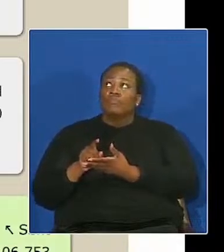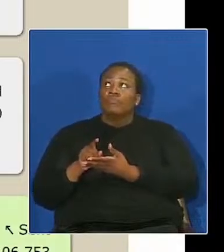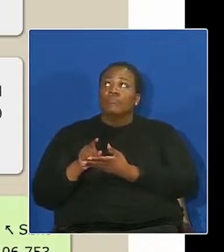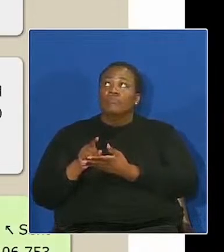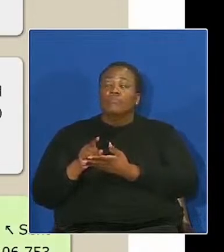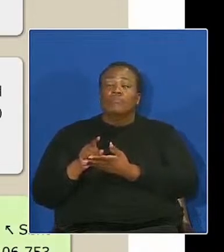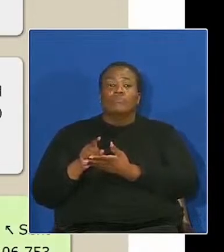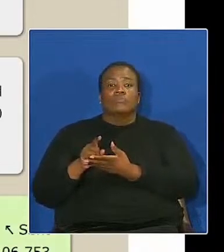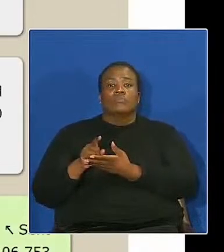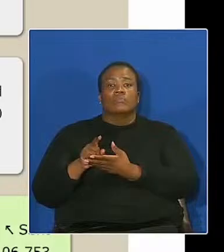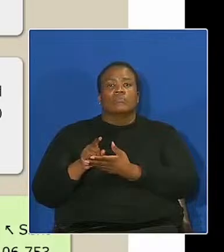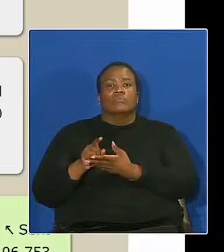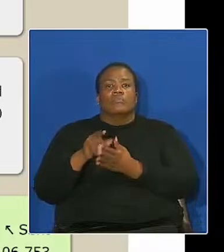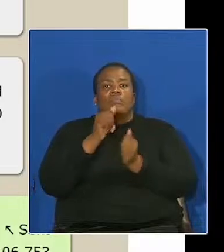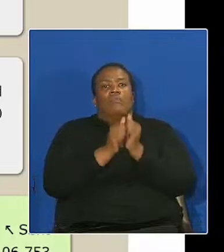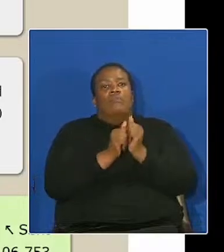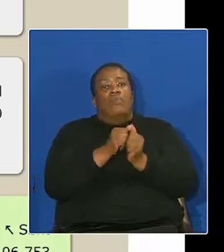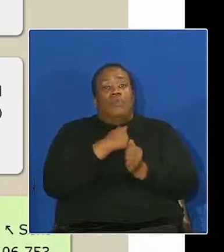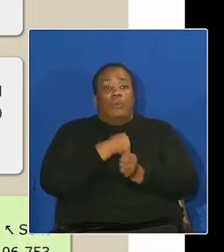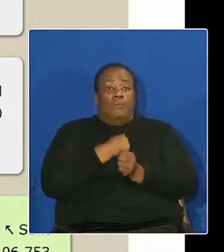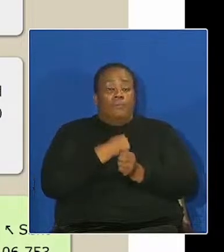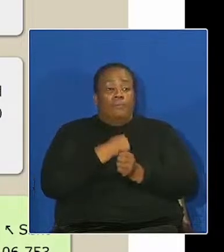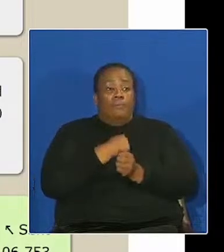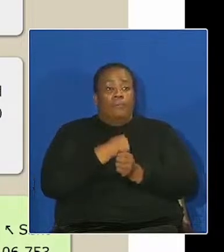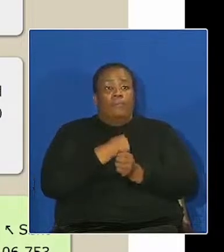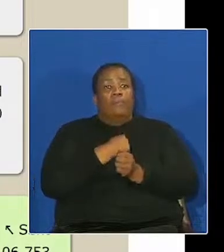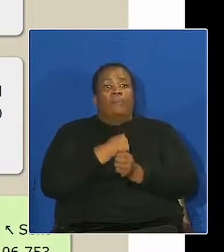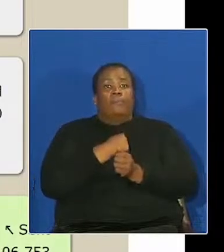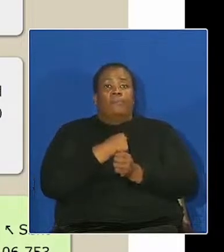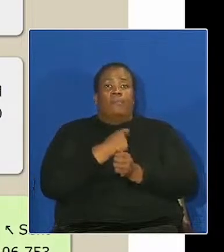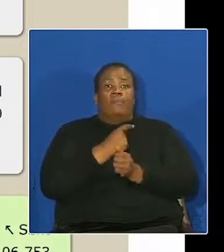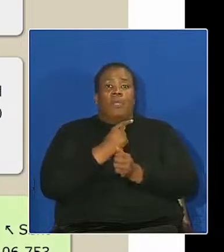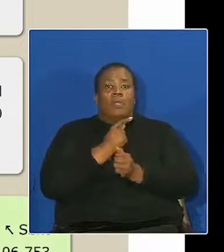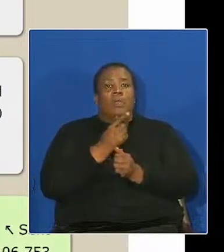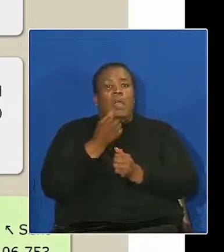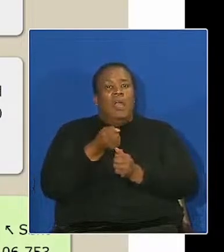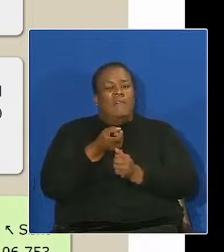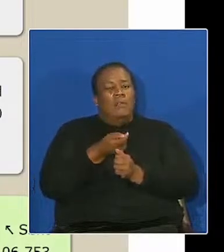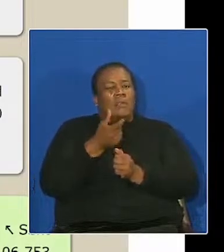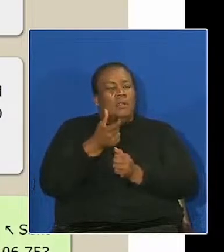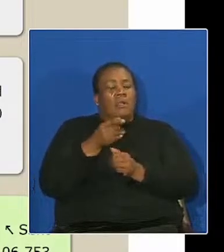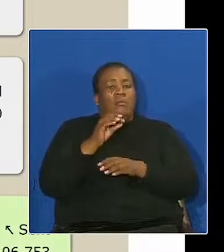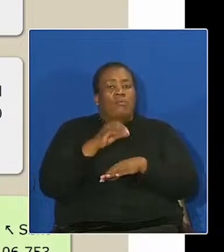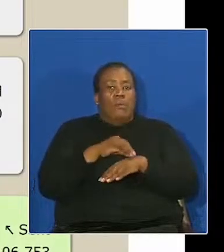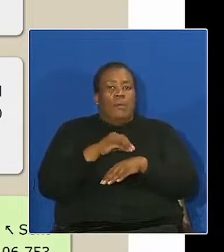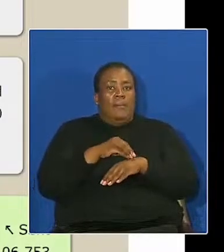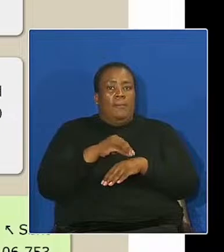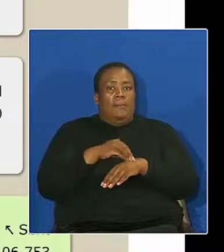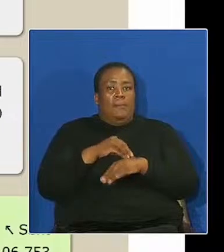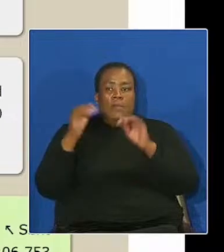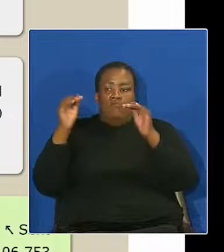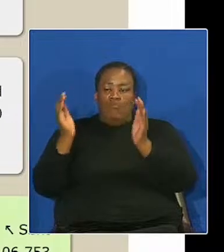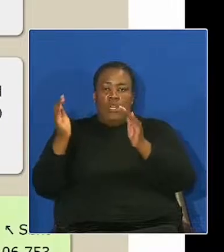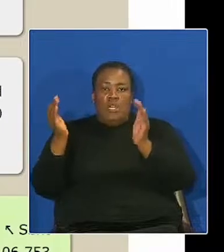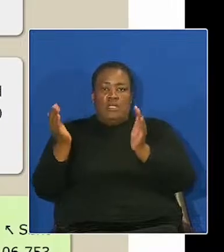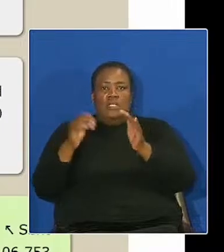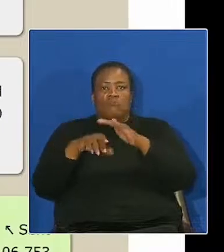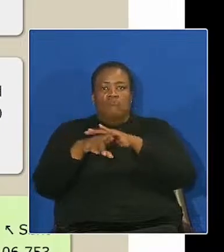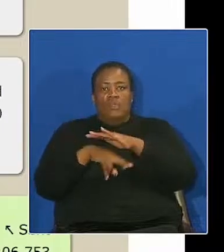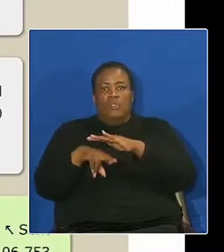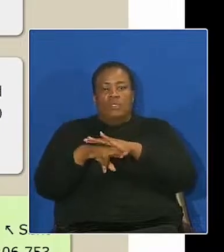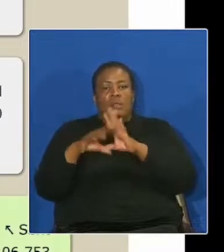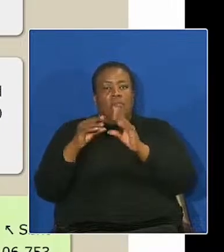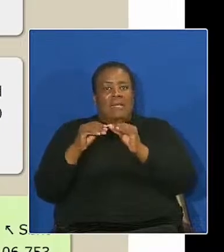which reads, "My brother, I have a small problem, in brackets, regional